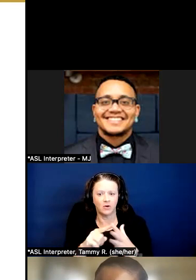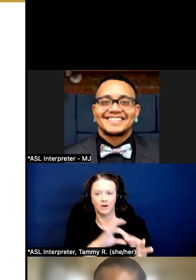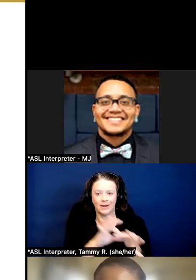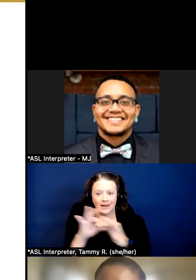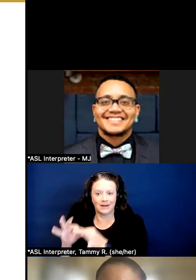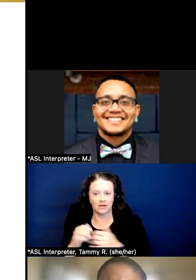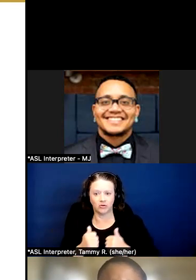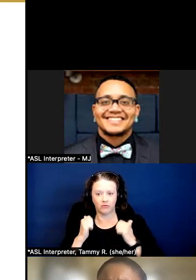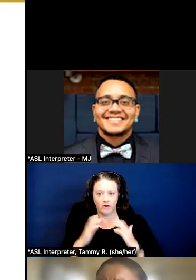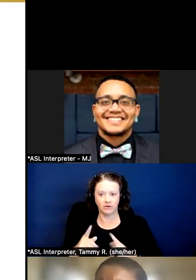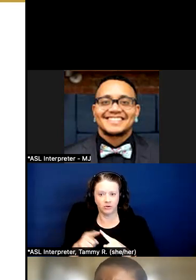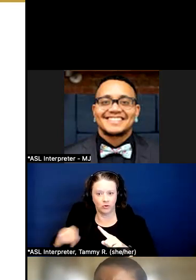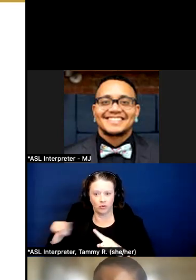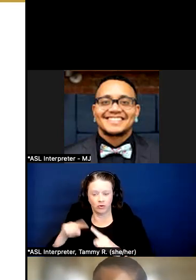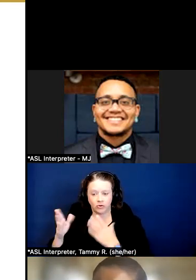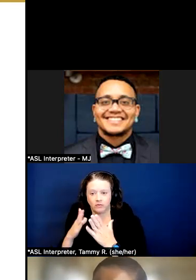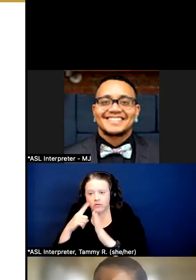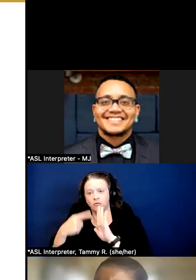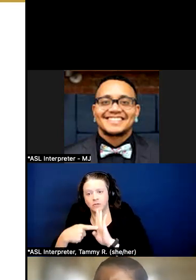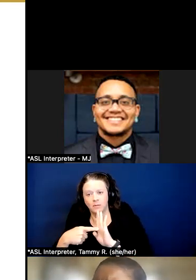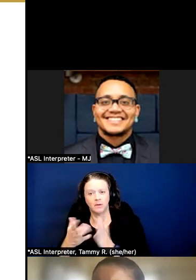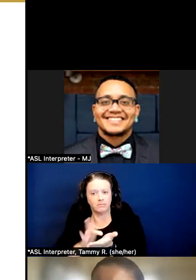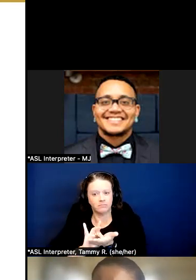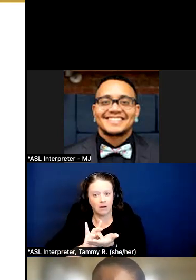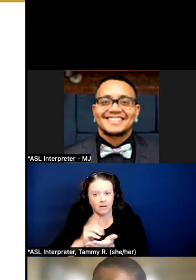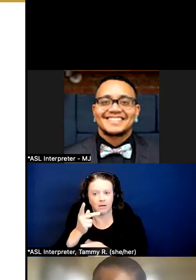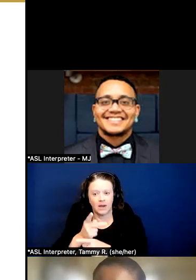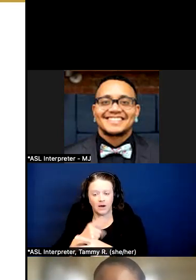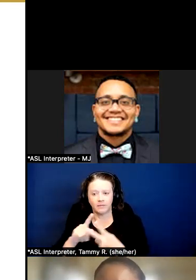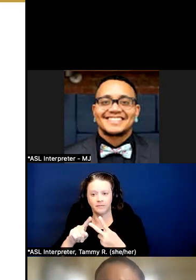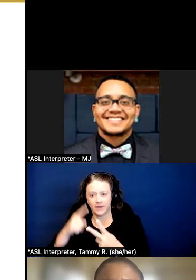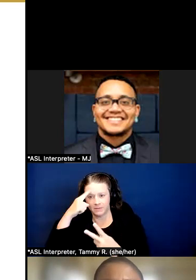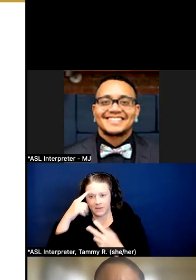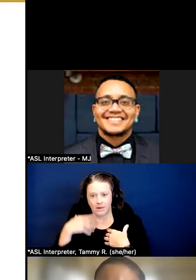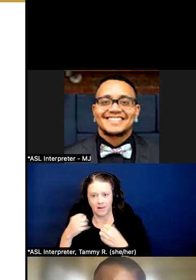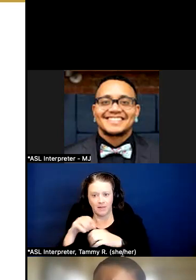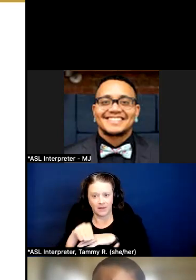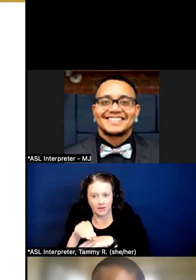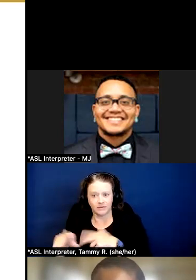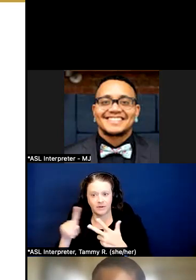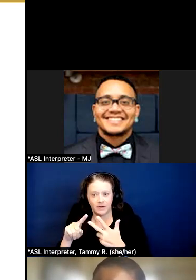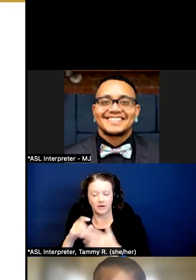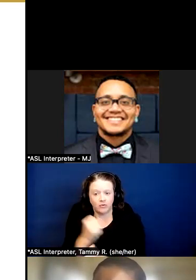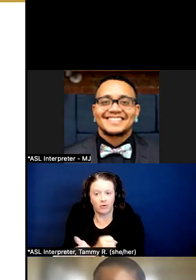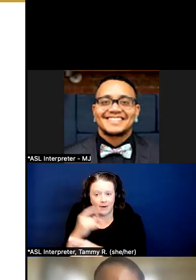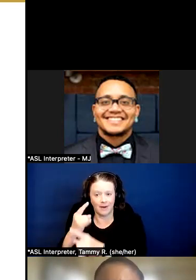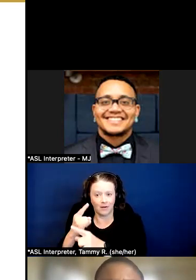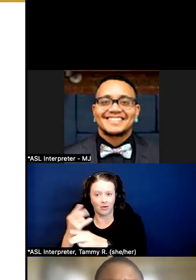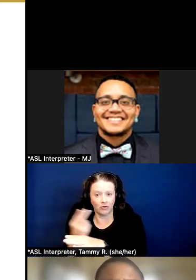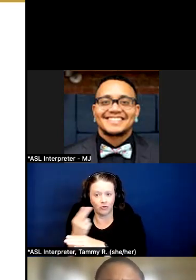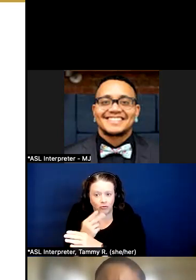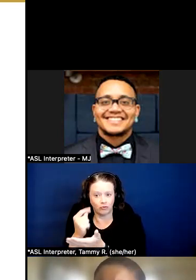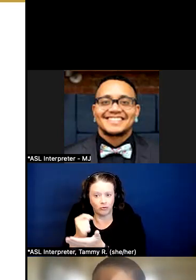to services such as medical care, mental health counseling, substance abuse treatment